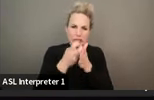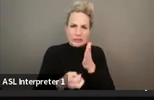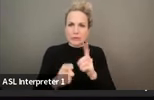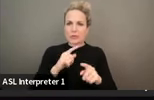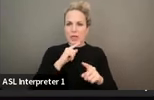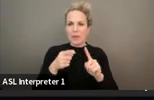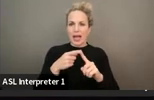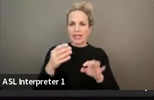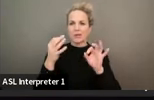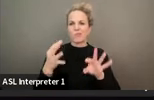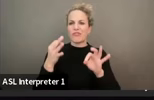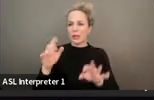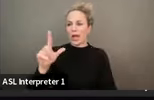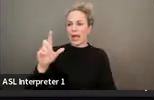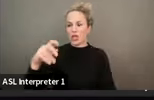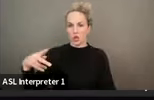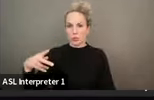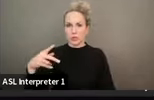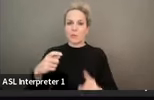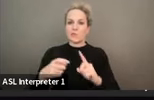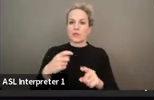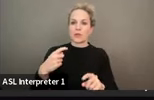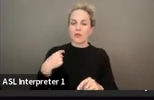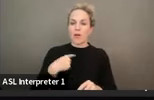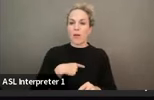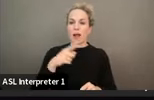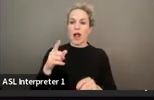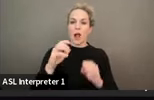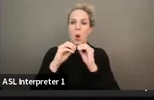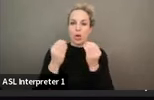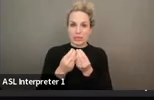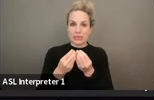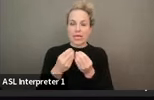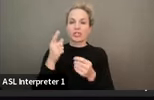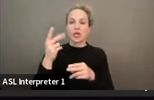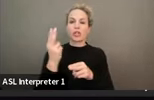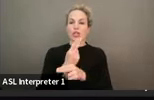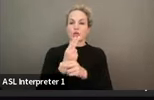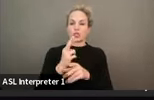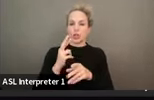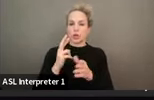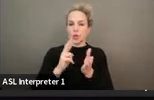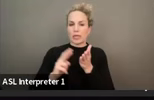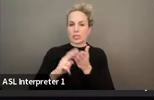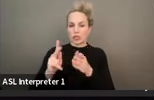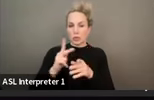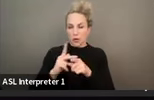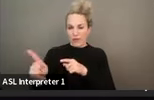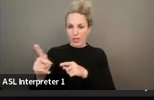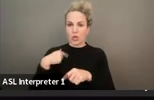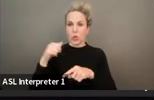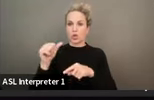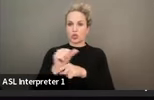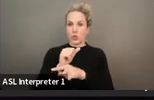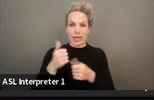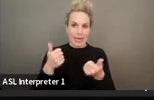about this feedback loop a lot. It comes from our other side of our organization on the user research professional development side where we're training game